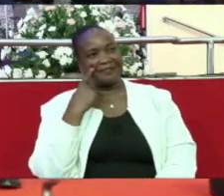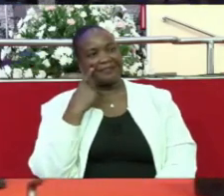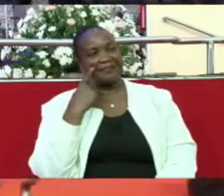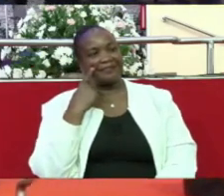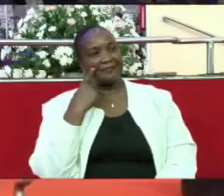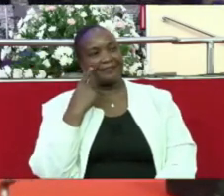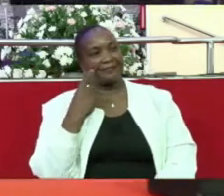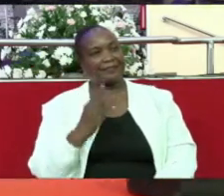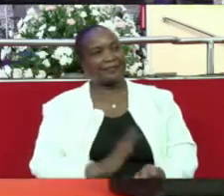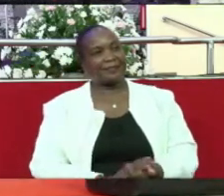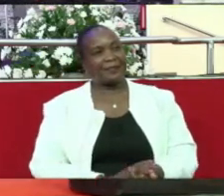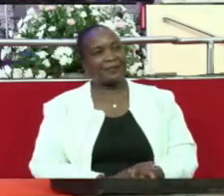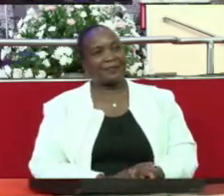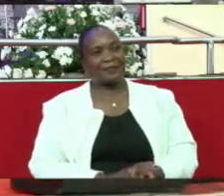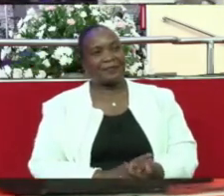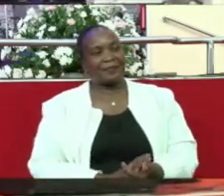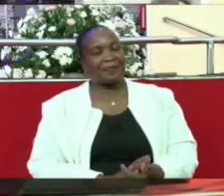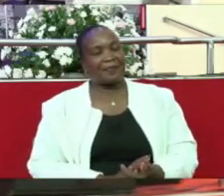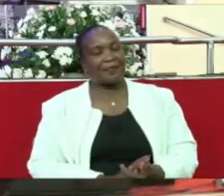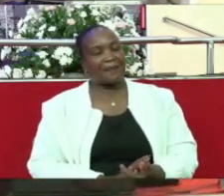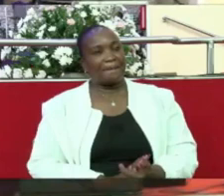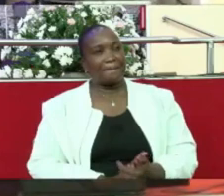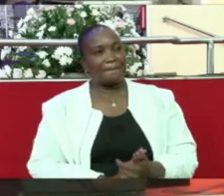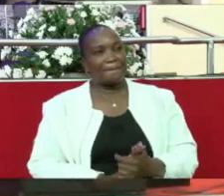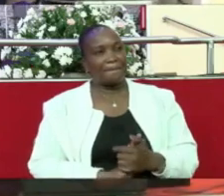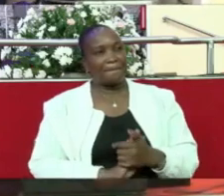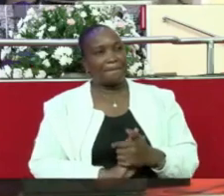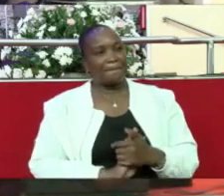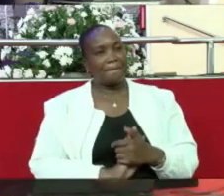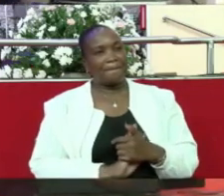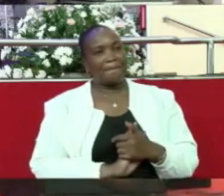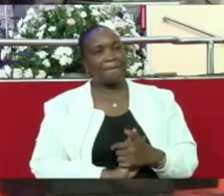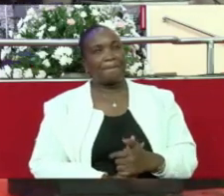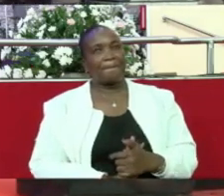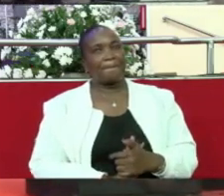mambo haya yamenizuia kuweza kutekeleza. And so it's like he collects all those many things. Hivyo